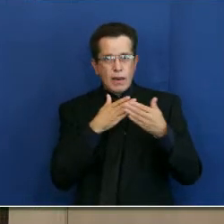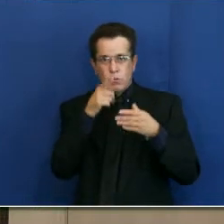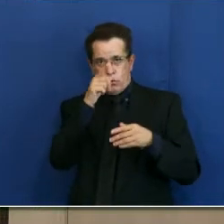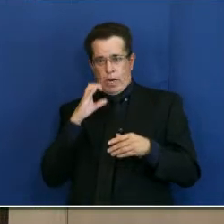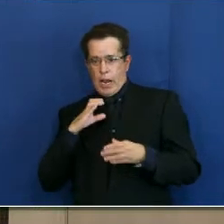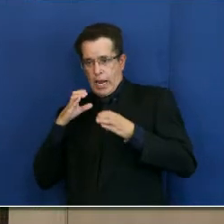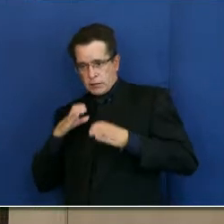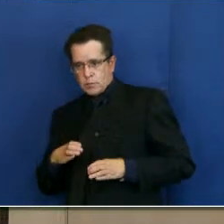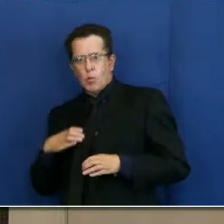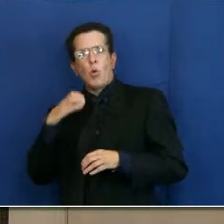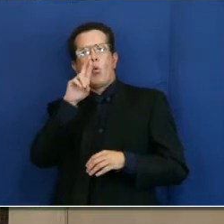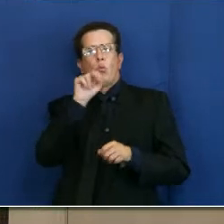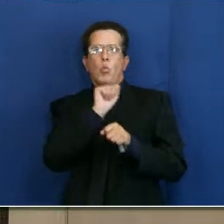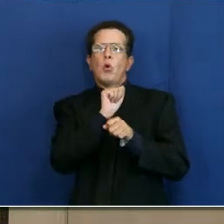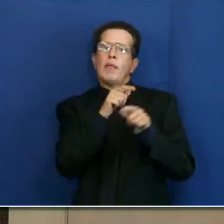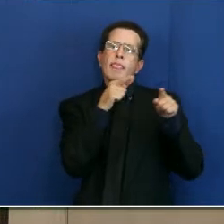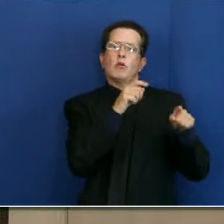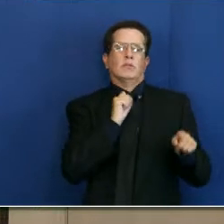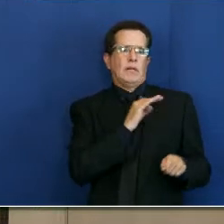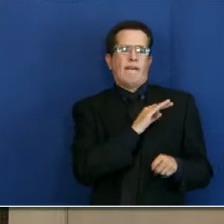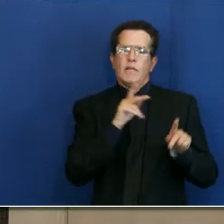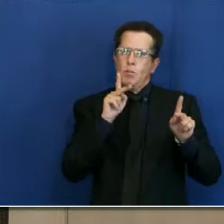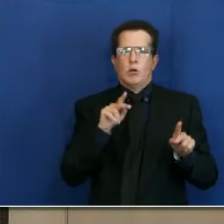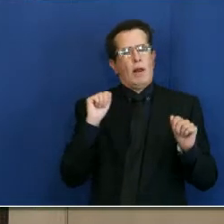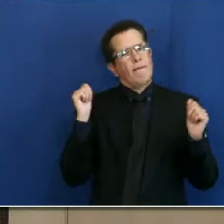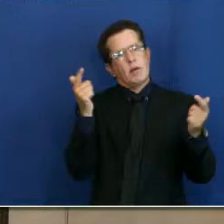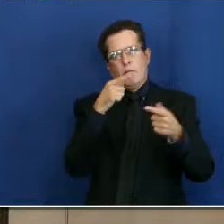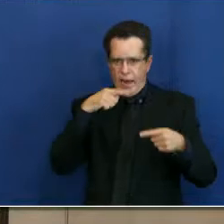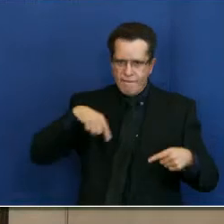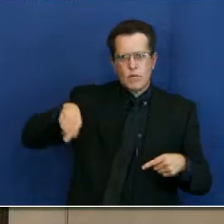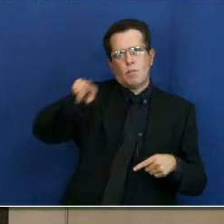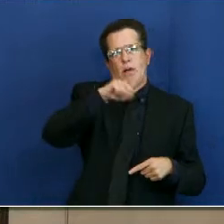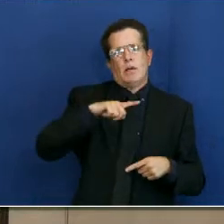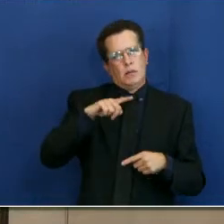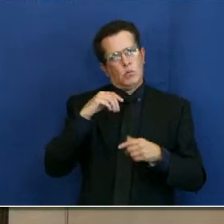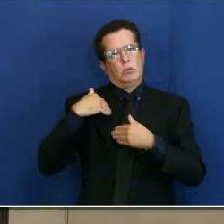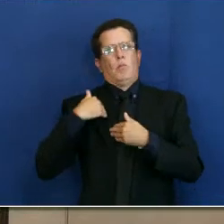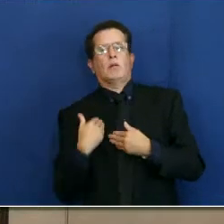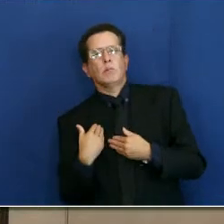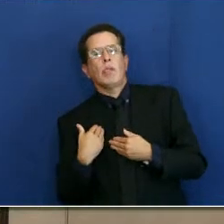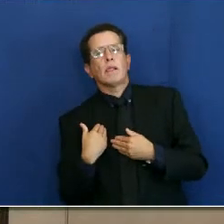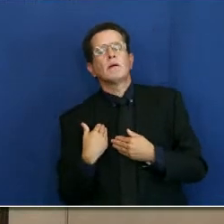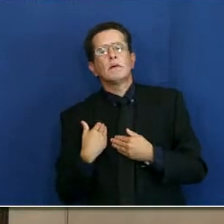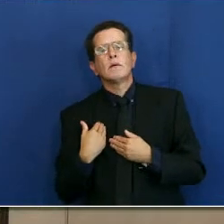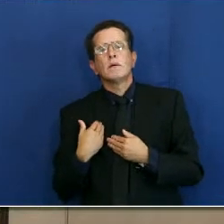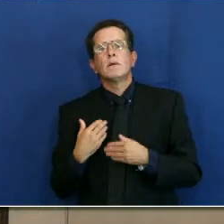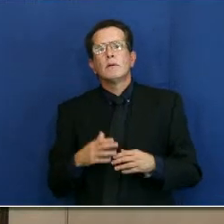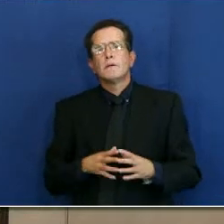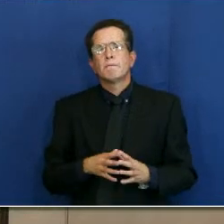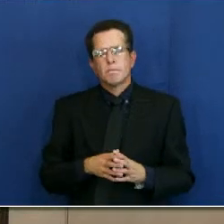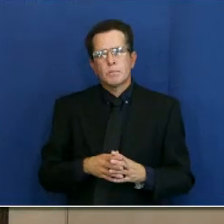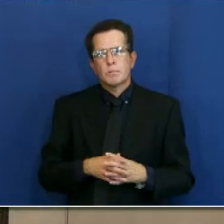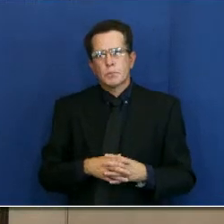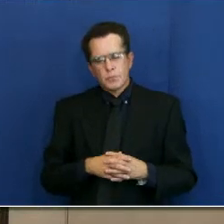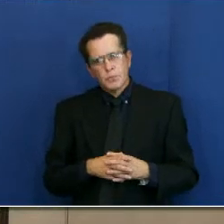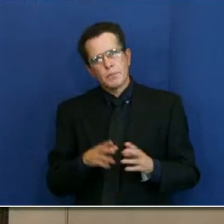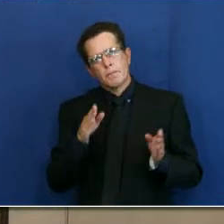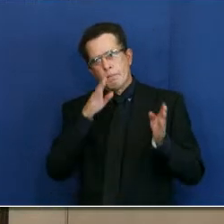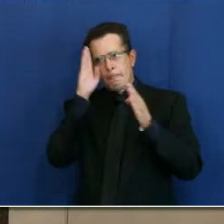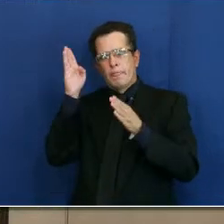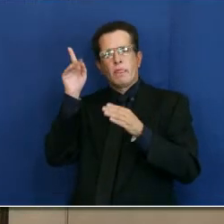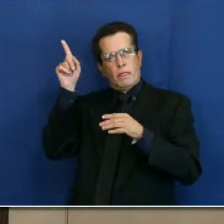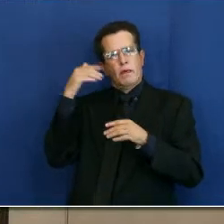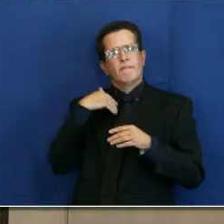you're a staff member. Yes, thank you. And one other quick question. I had a comment from a local leader today who is